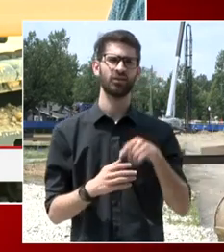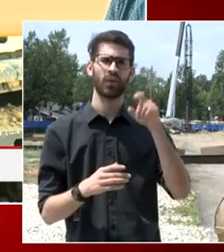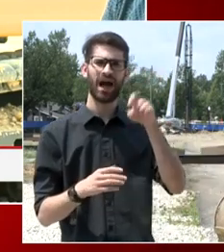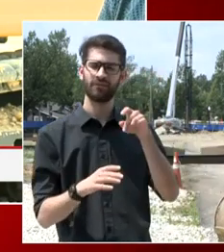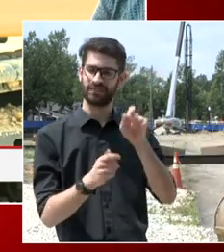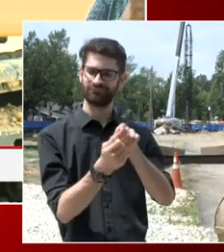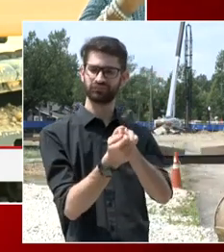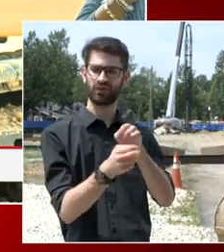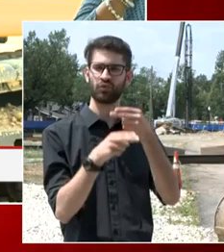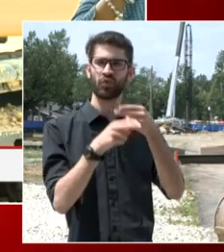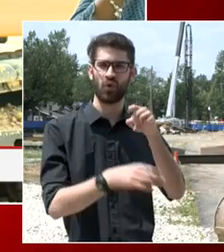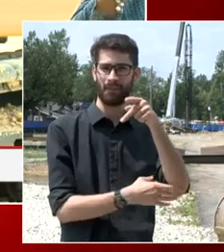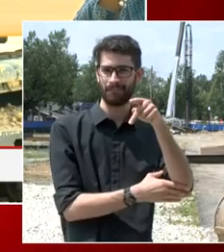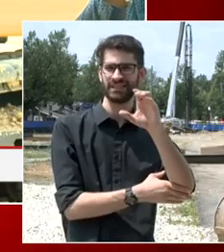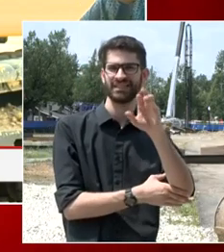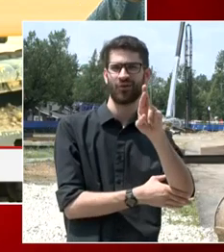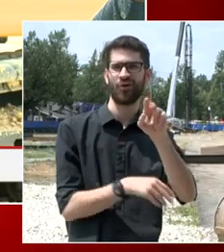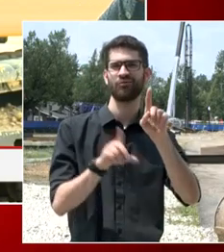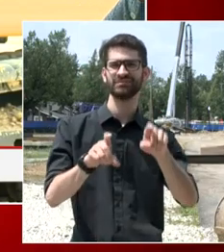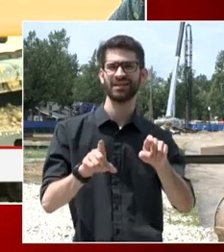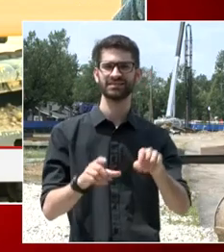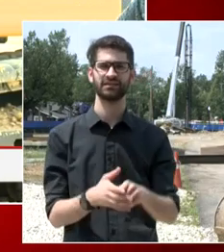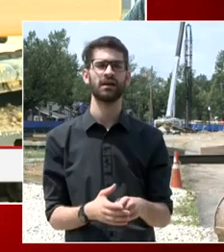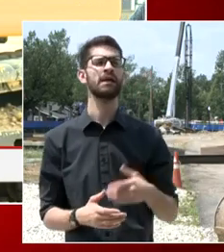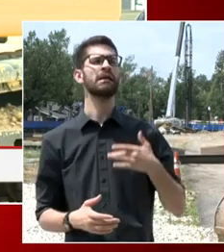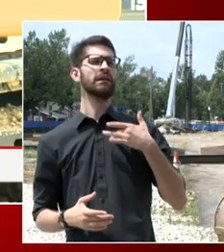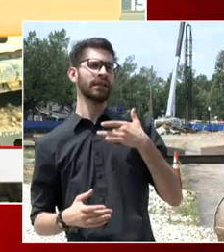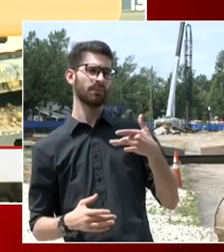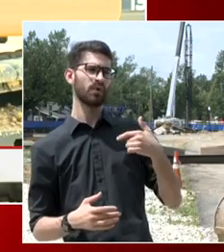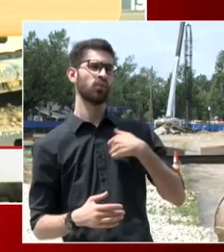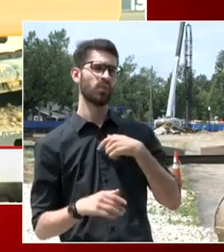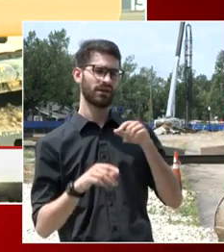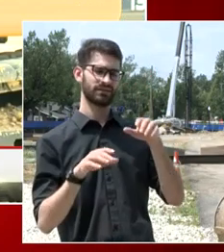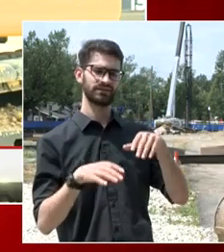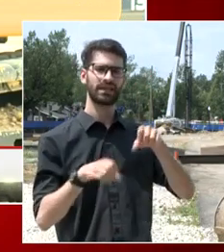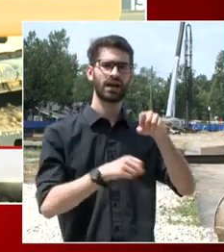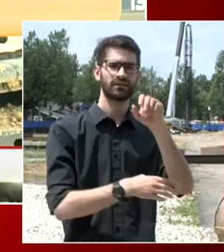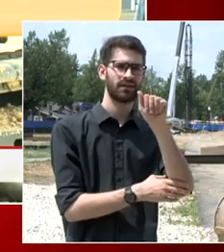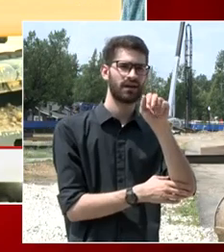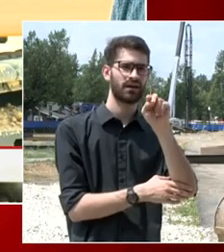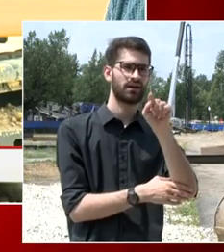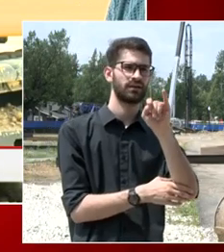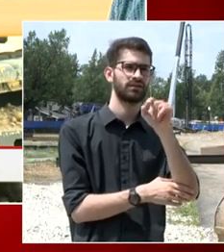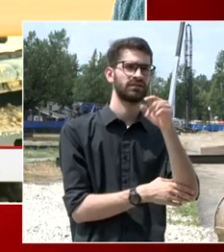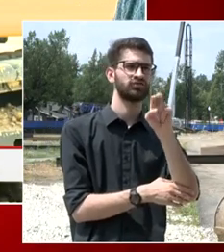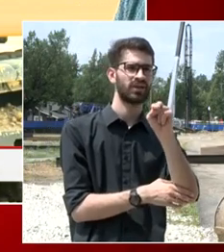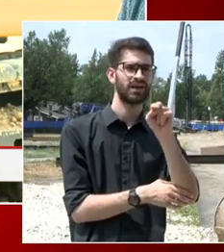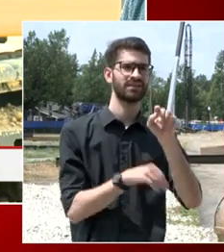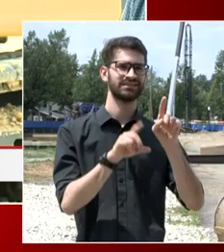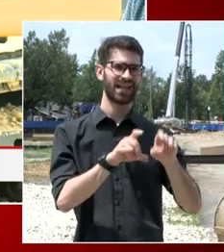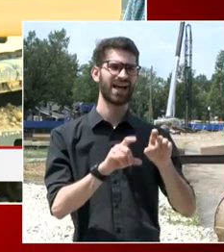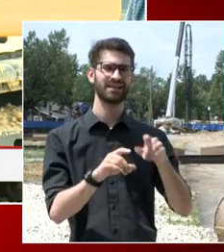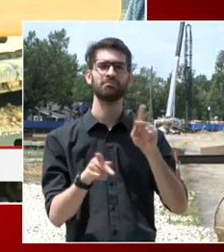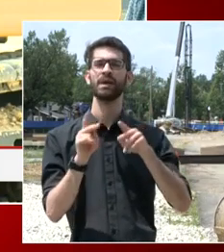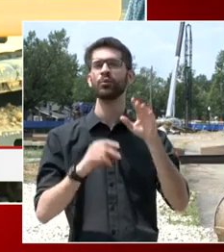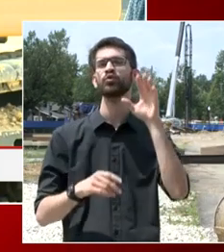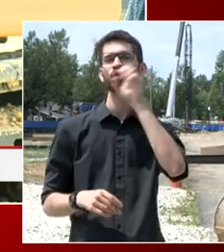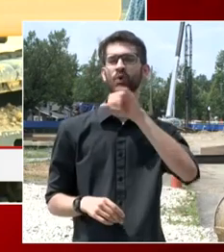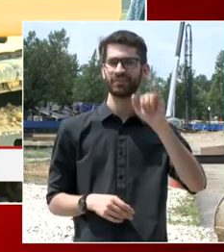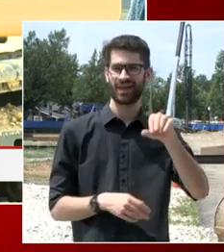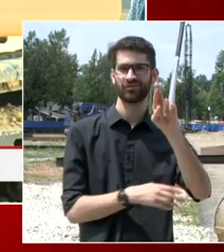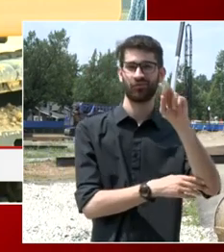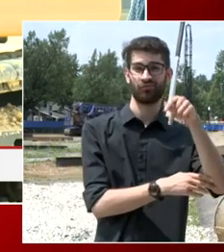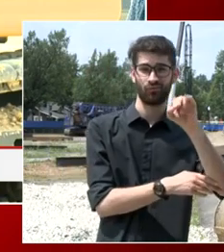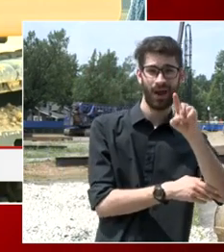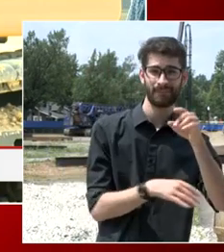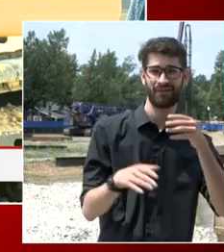have an antigen test, which most people currently think of as a rapid test, that cannot be sequenced. So we vary from week to week in